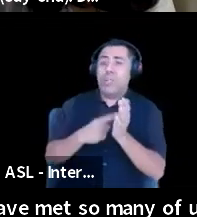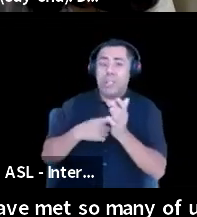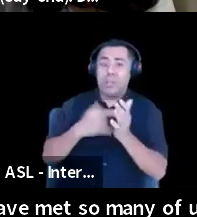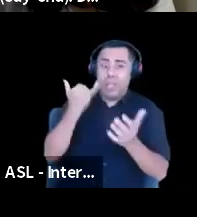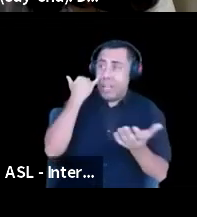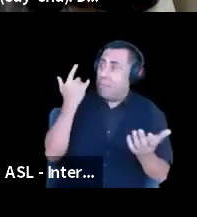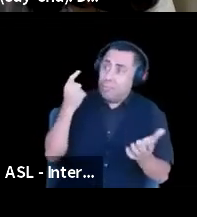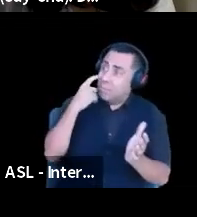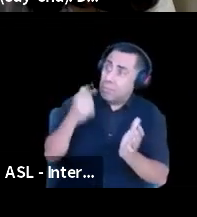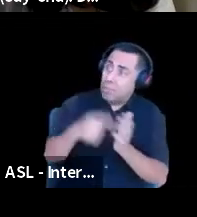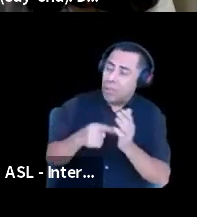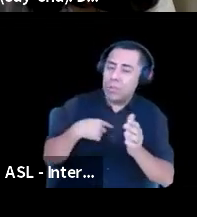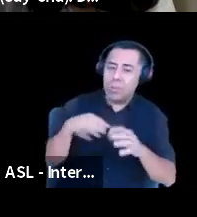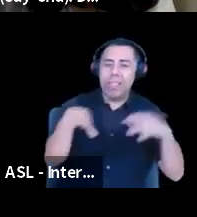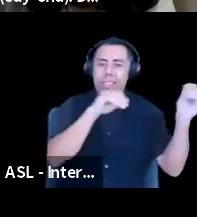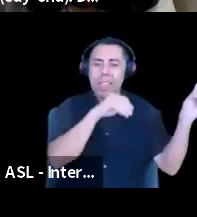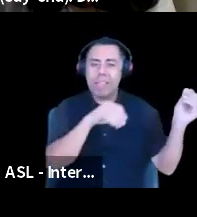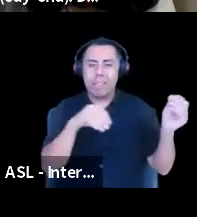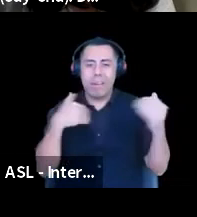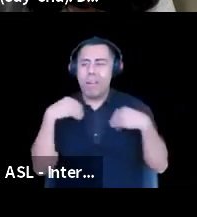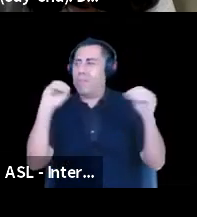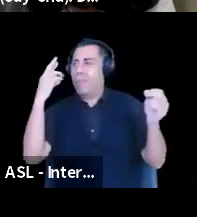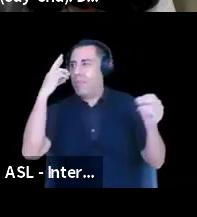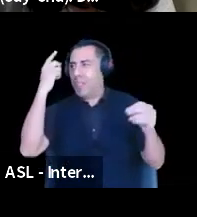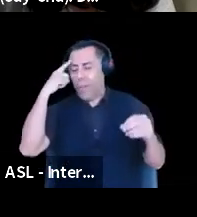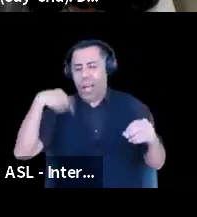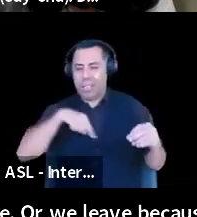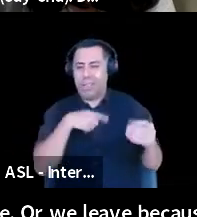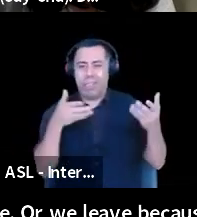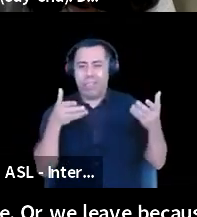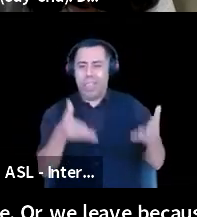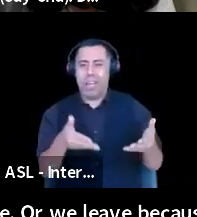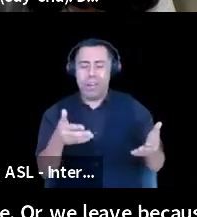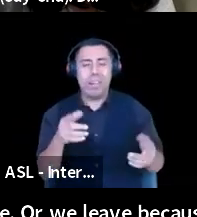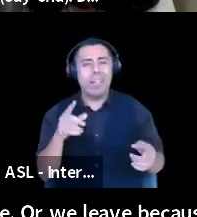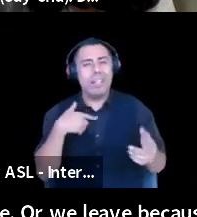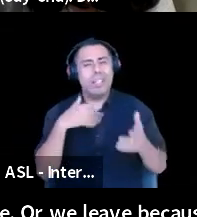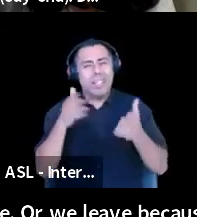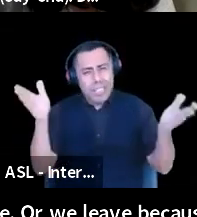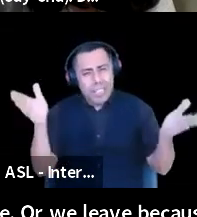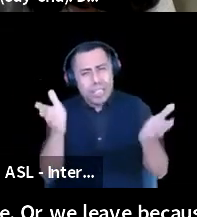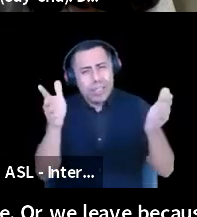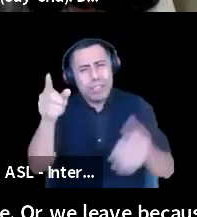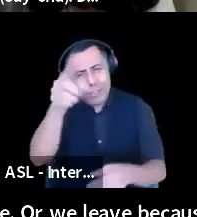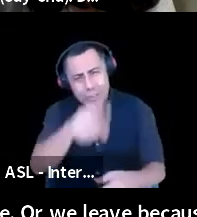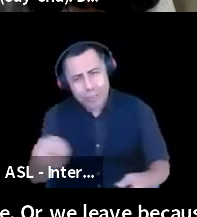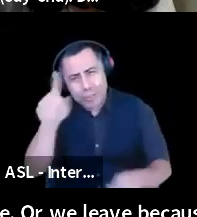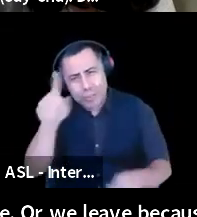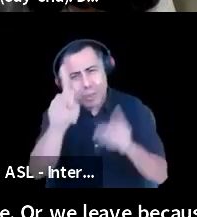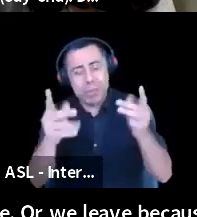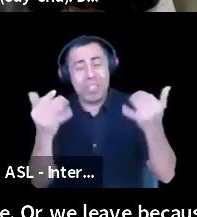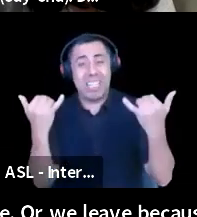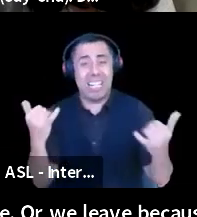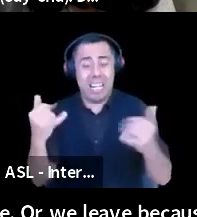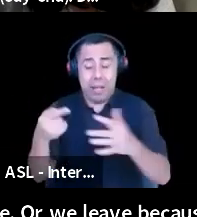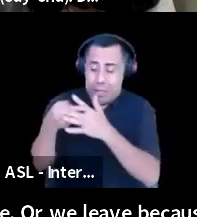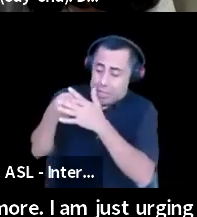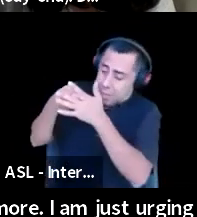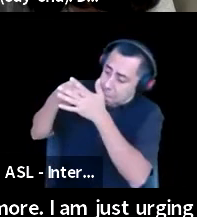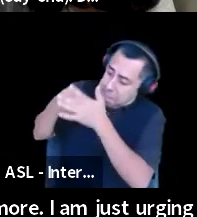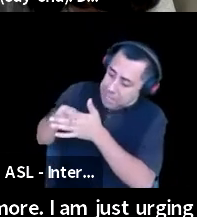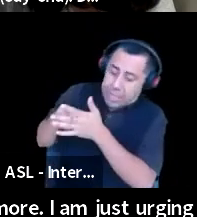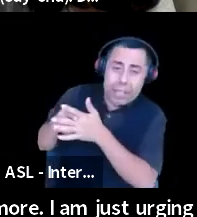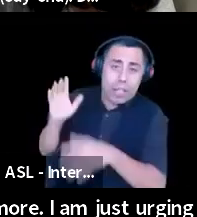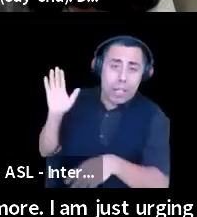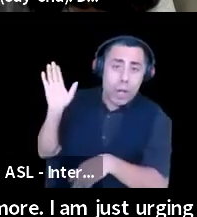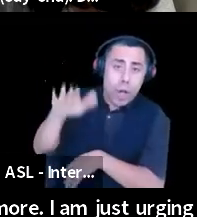there anymore. So I'm just urging you people, this is a beginning. Get to work. Do your